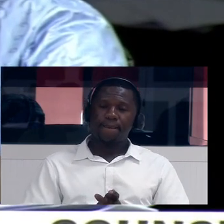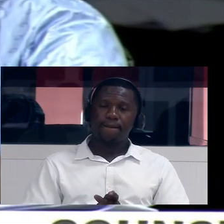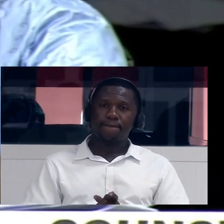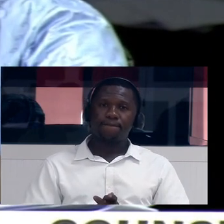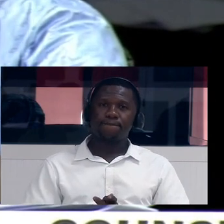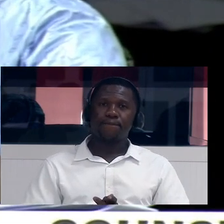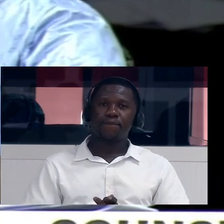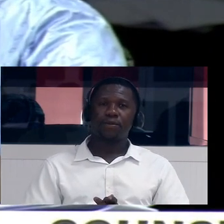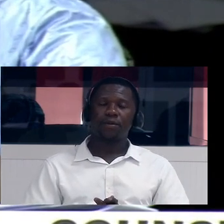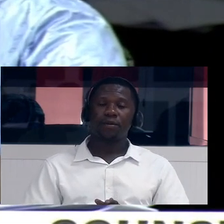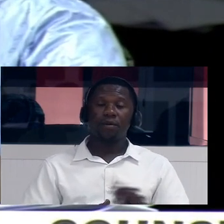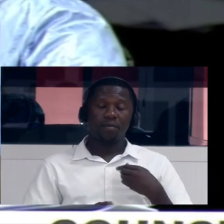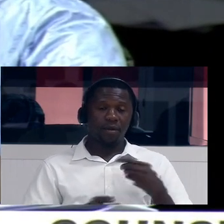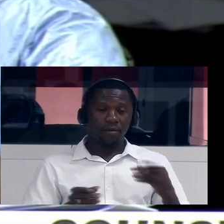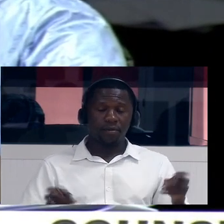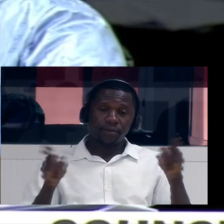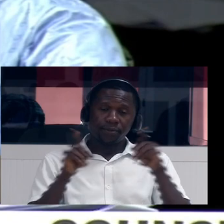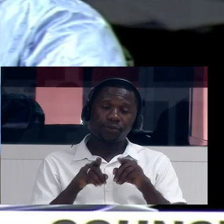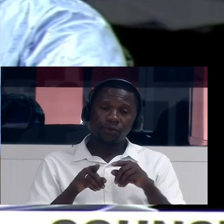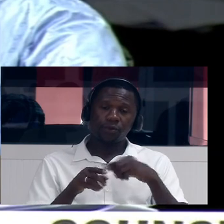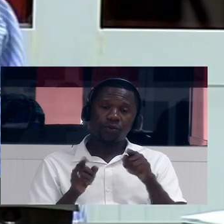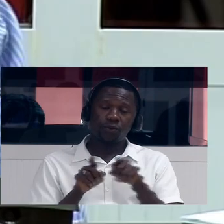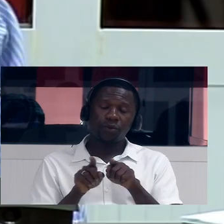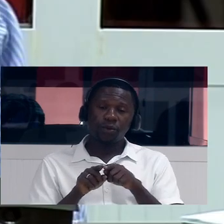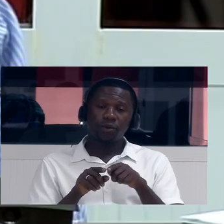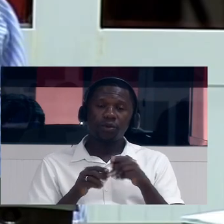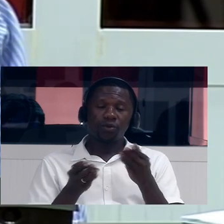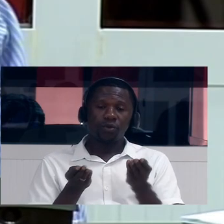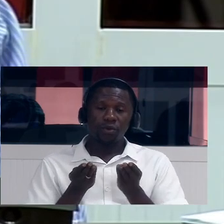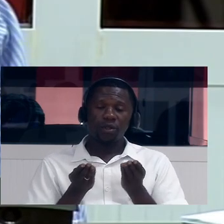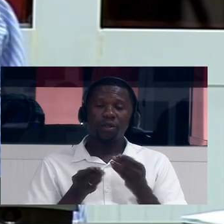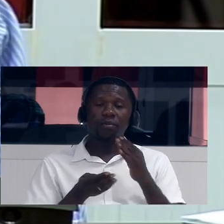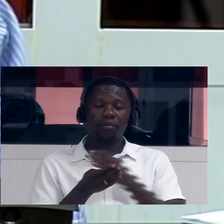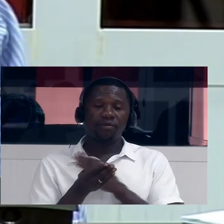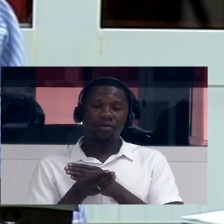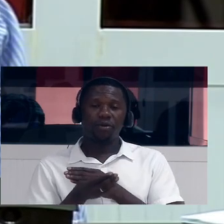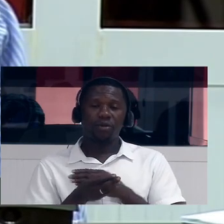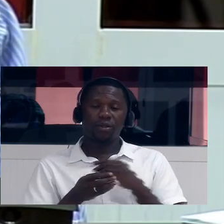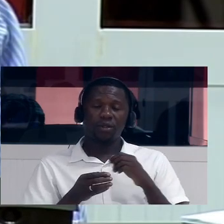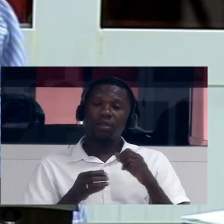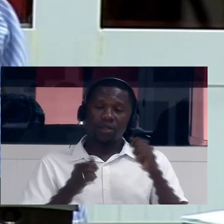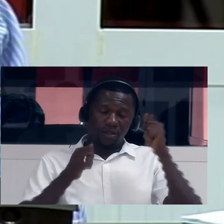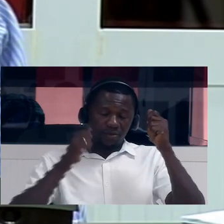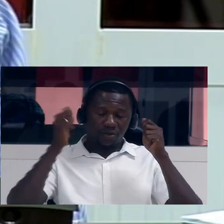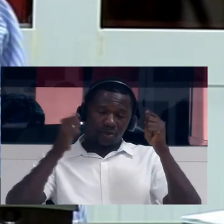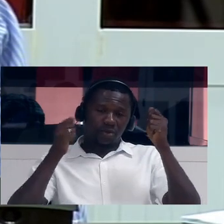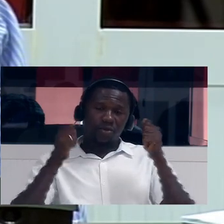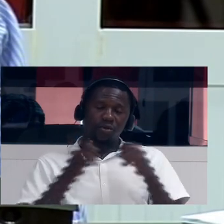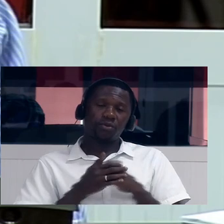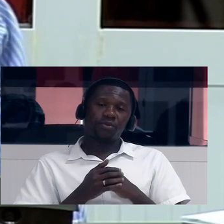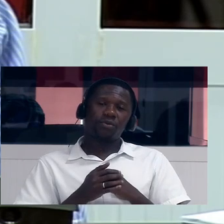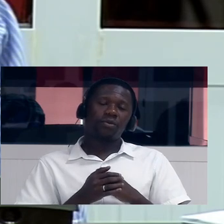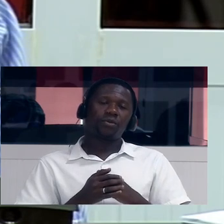my participation with the students was before the demonstration. Before, it wasn't after. It's what I'm referring to. Sorry. Yes, I